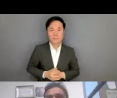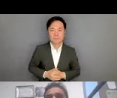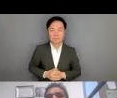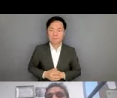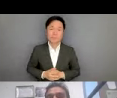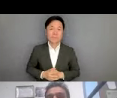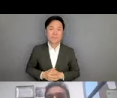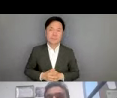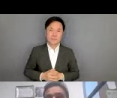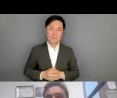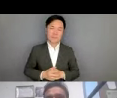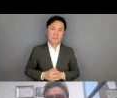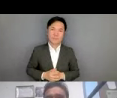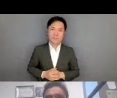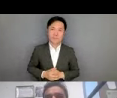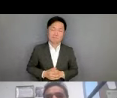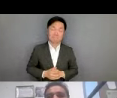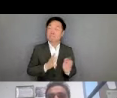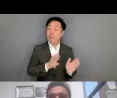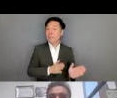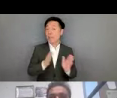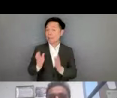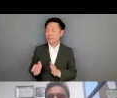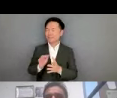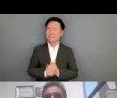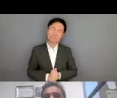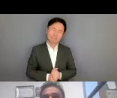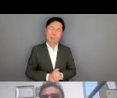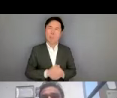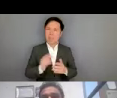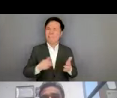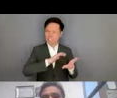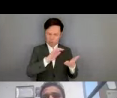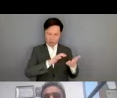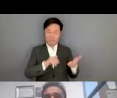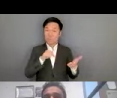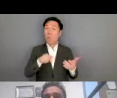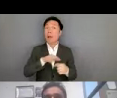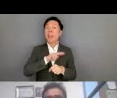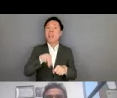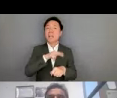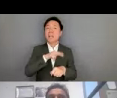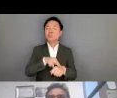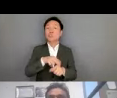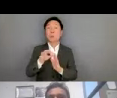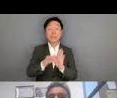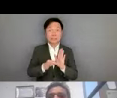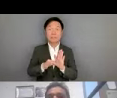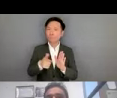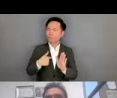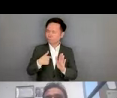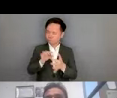And we also worked in the draft amendment of national youth policy.